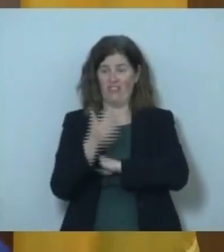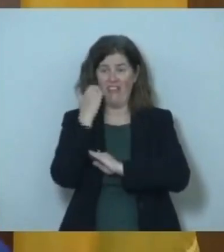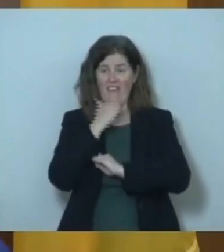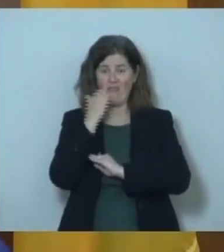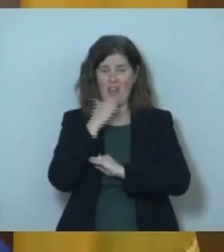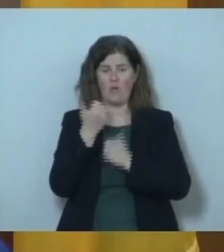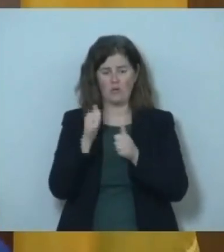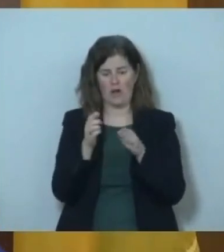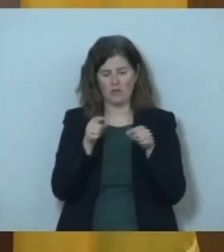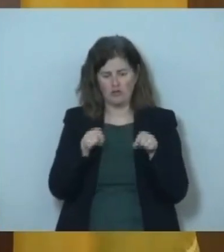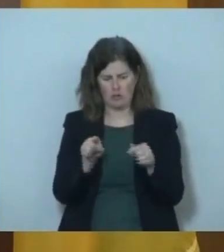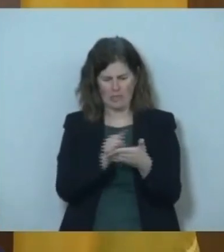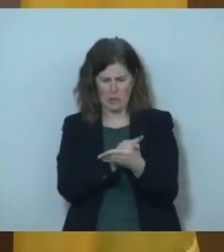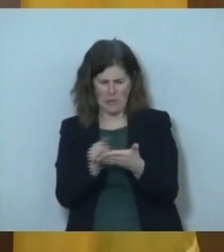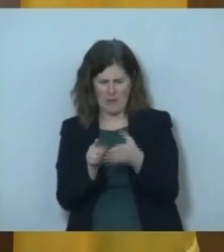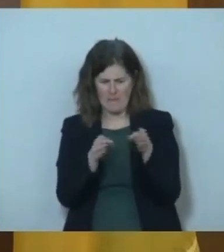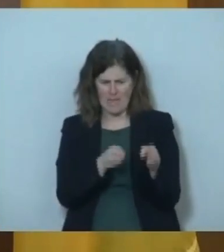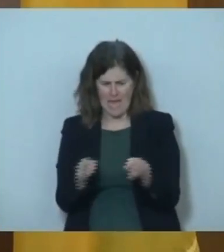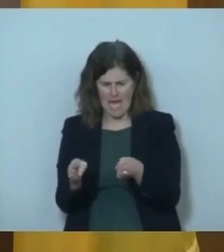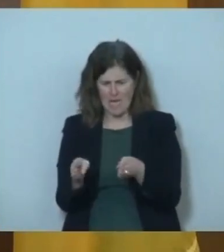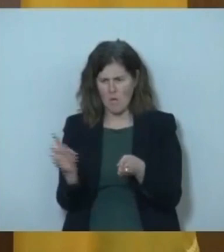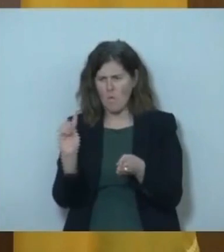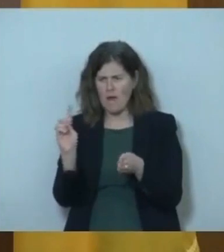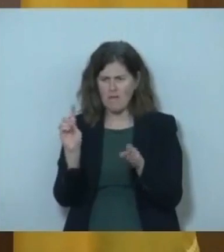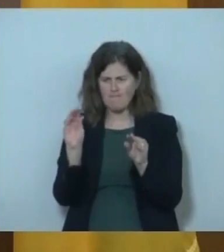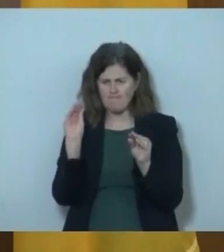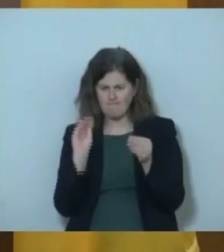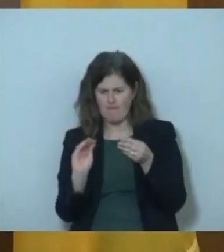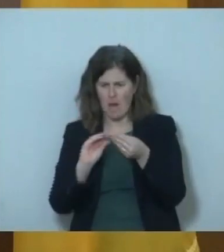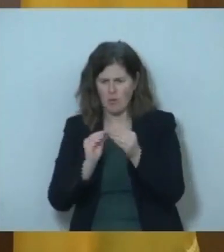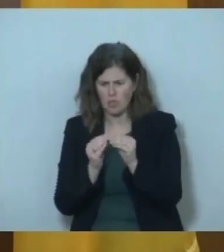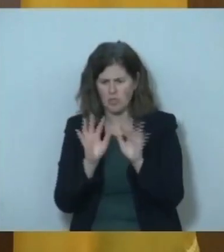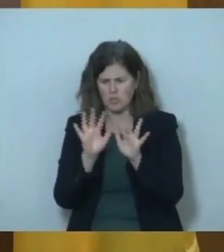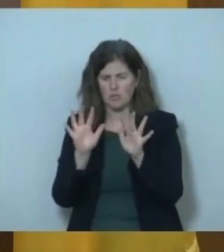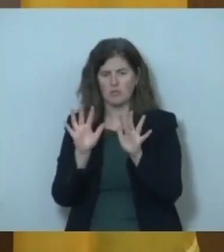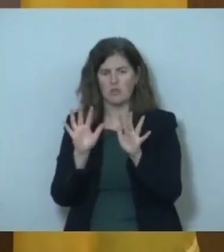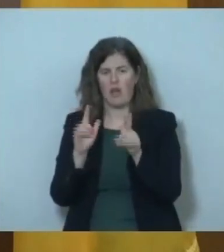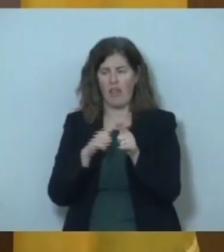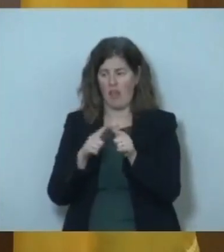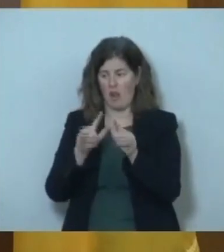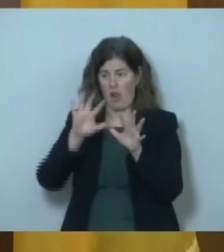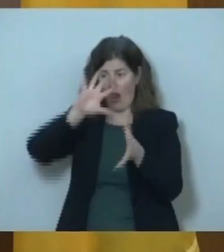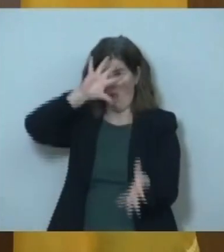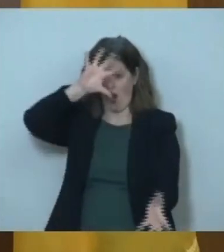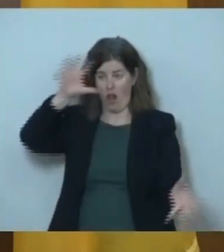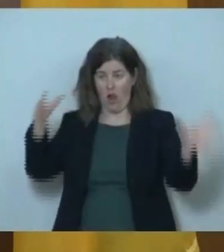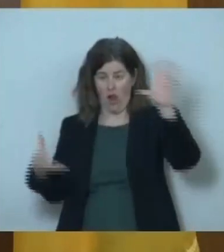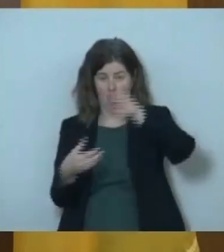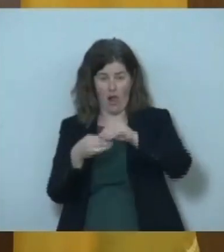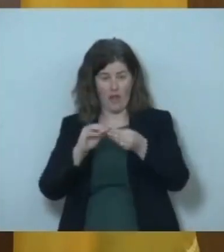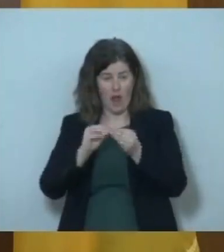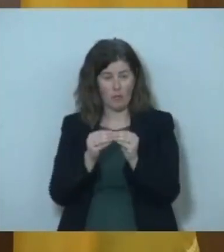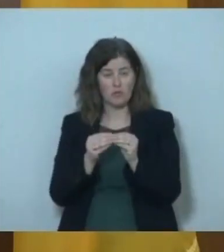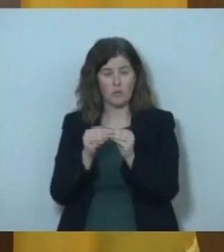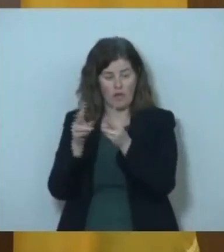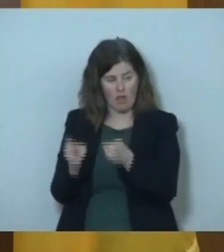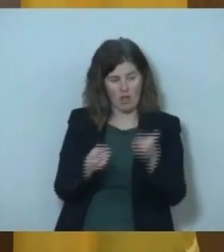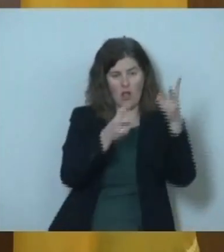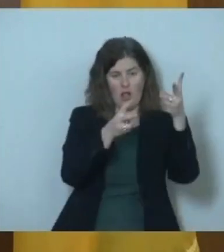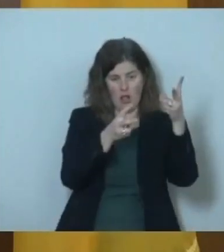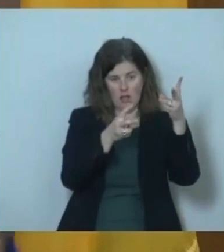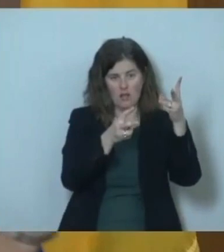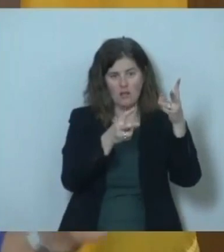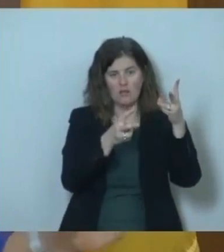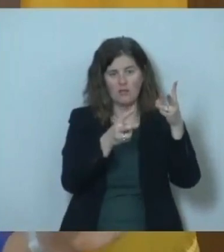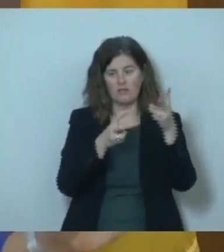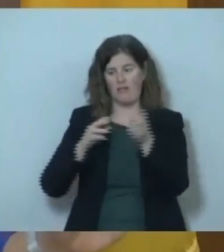week, during a week, about where we're testing. Then we populate our dashboards and databases. The